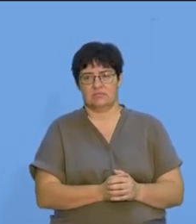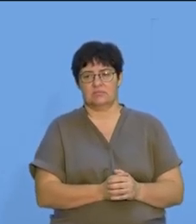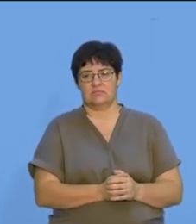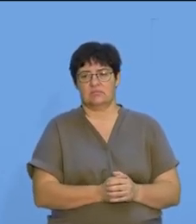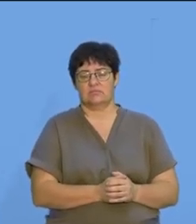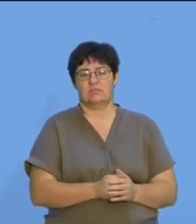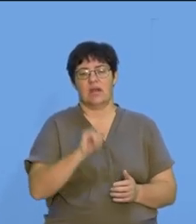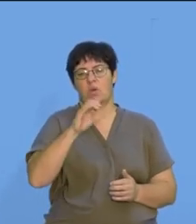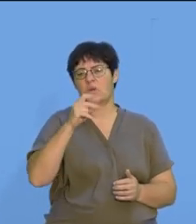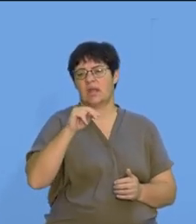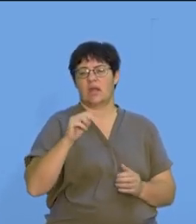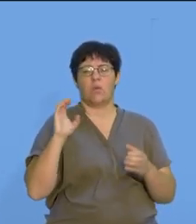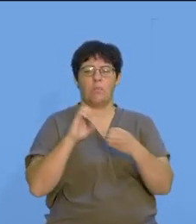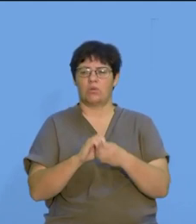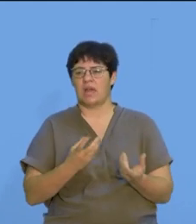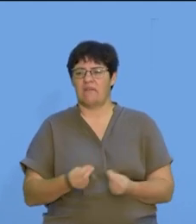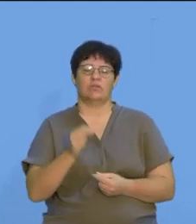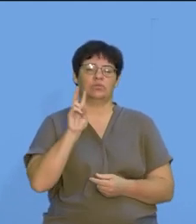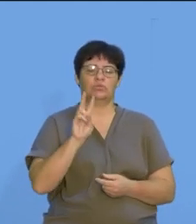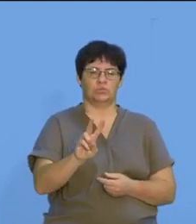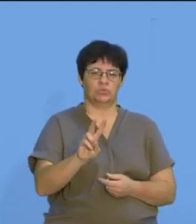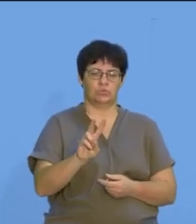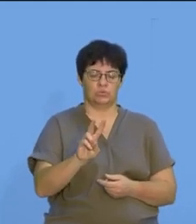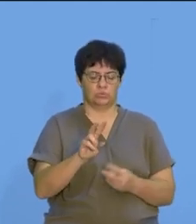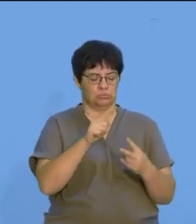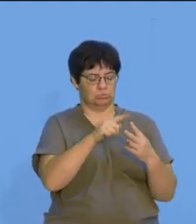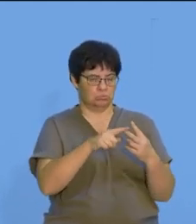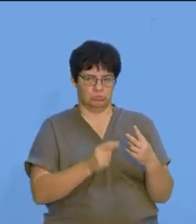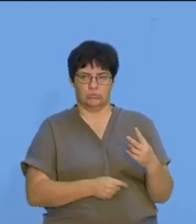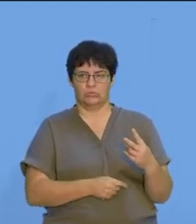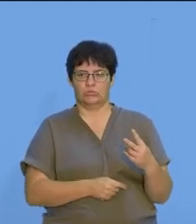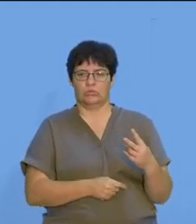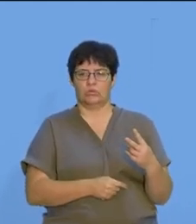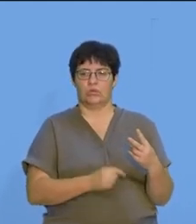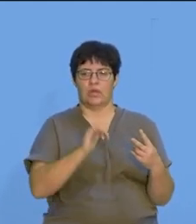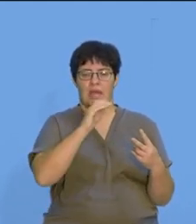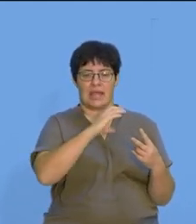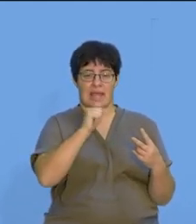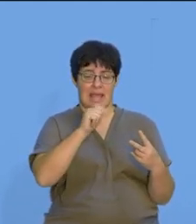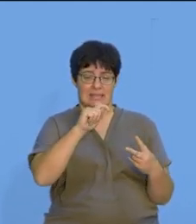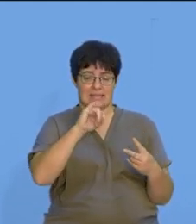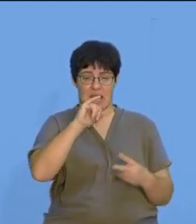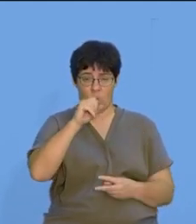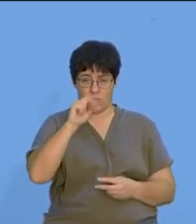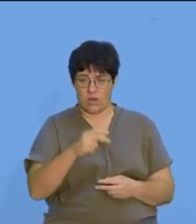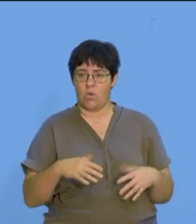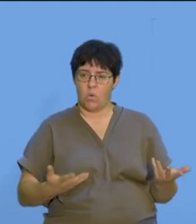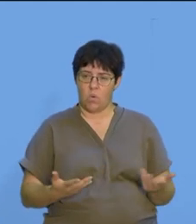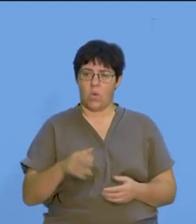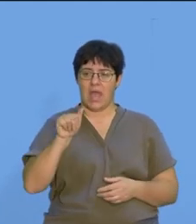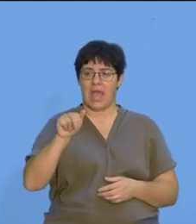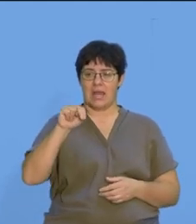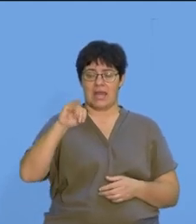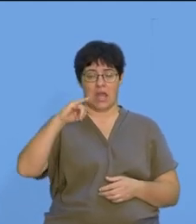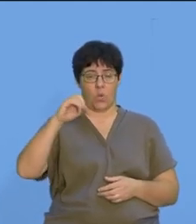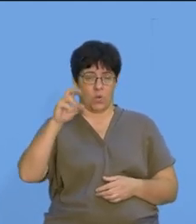can talk about an ionic compound that consists of two components, which is a cation that is positive and